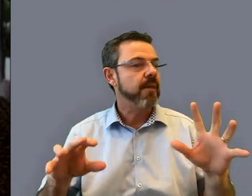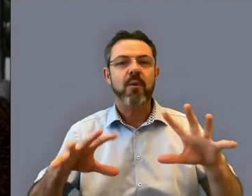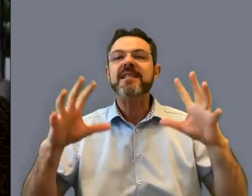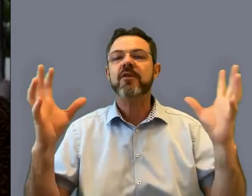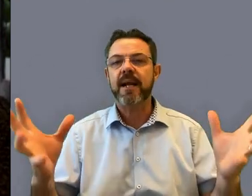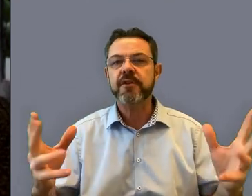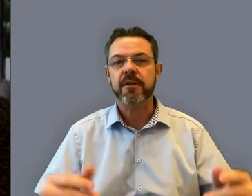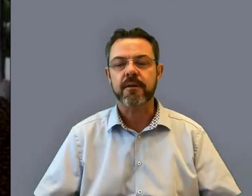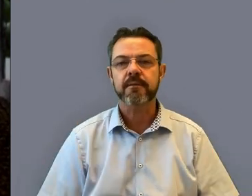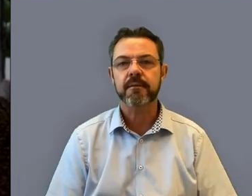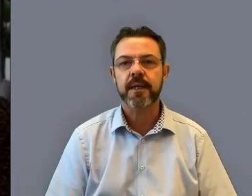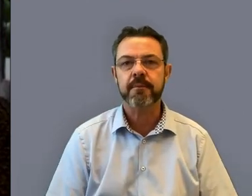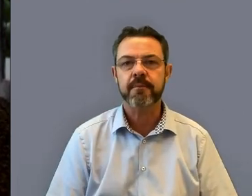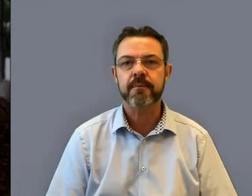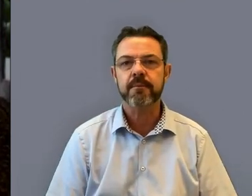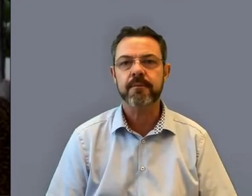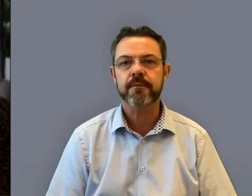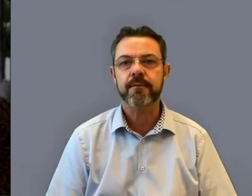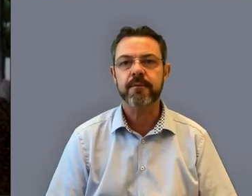the waste collection,